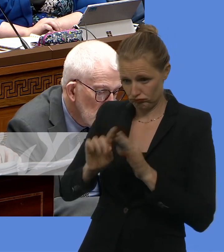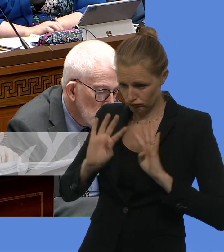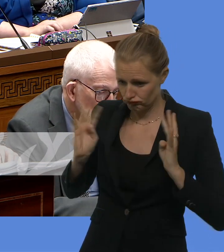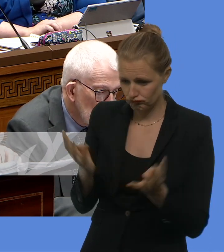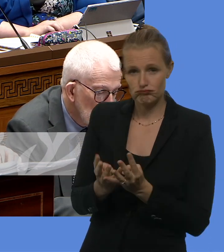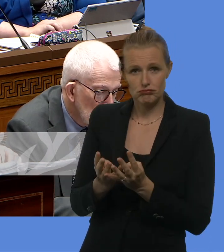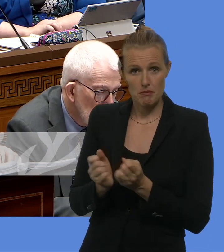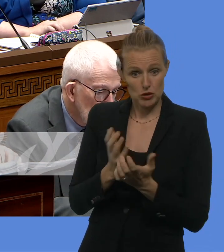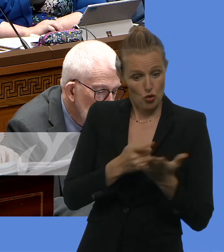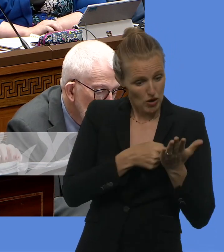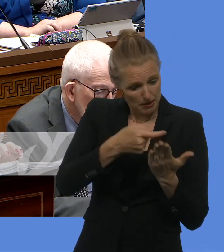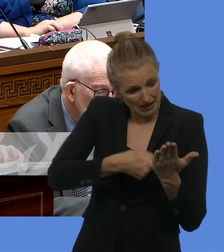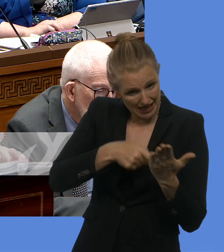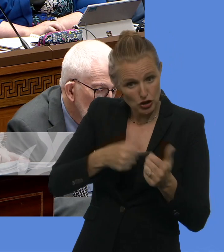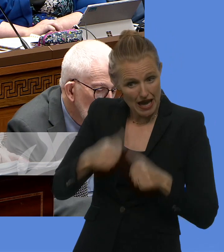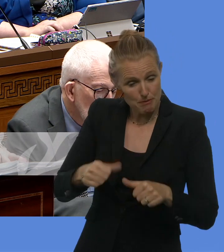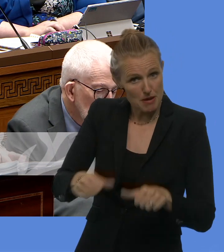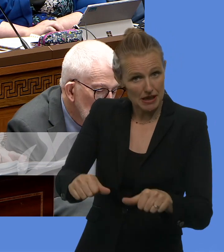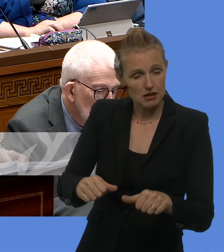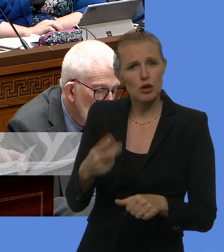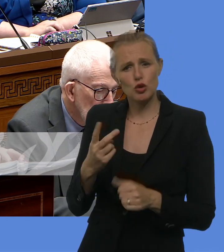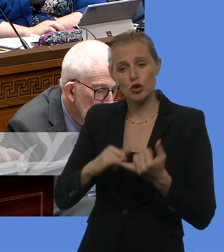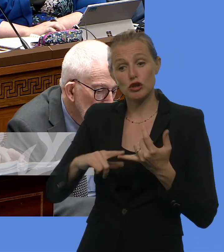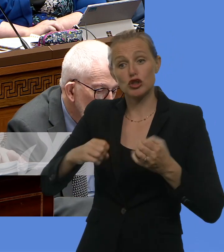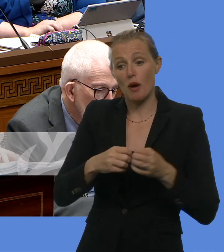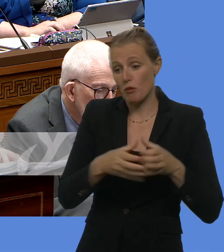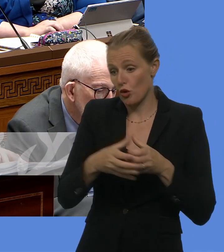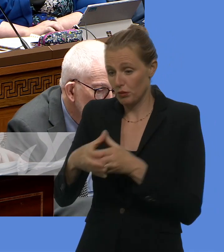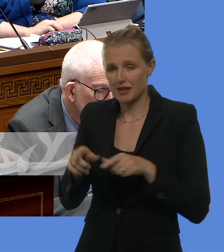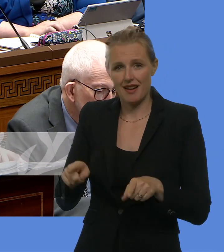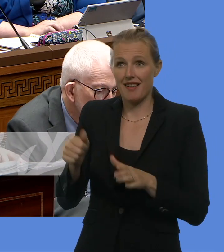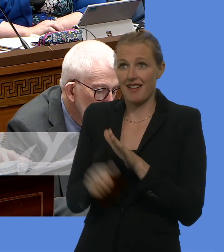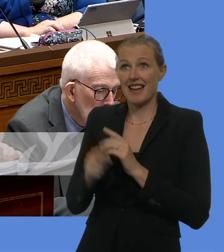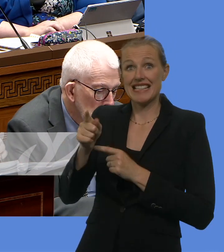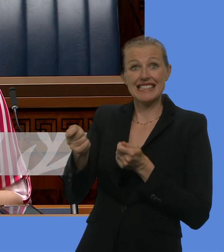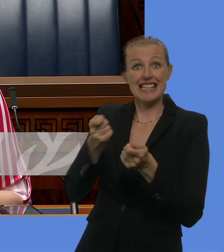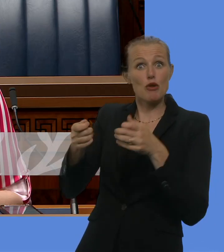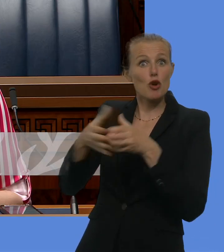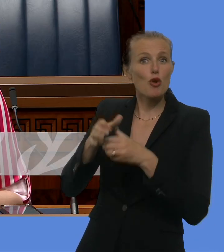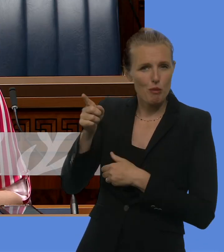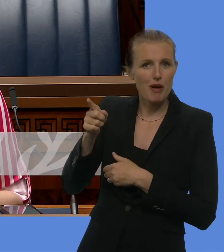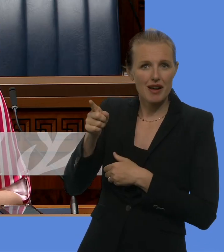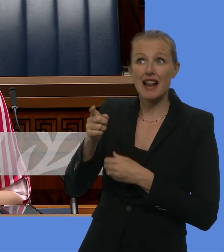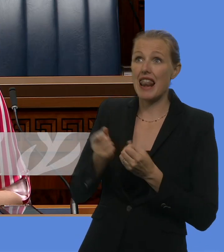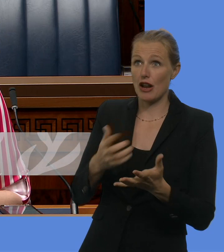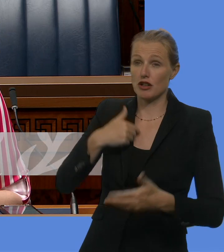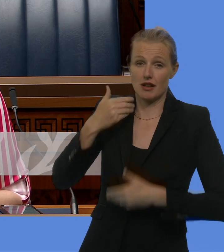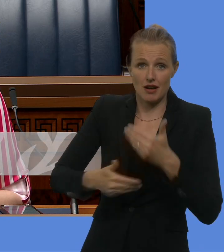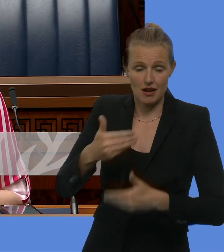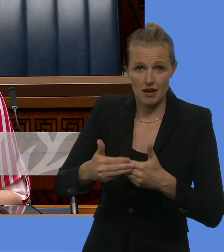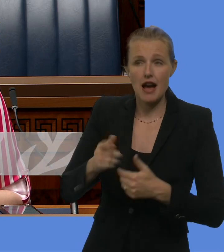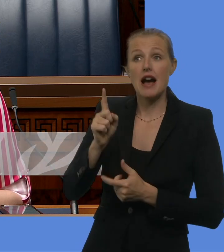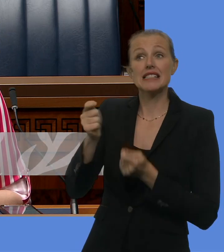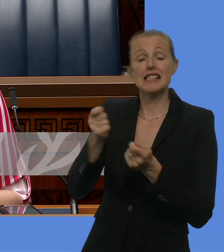implementation of the recommendations, and those 2 subgroups now report to the steering group were established to allow us to take this forward. The steering group